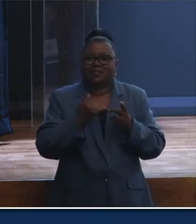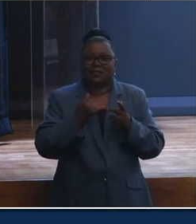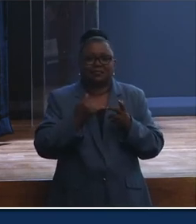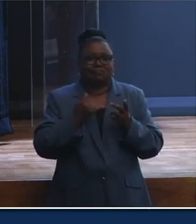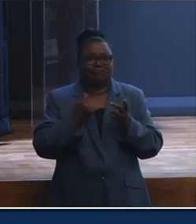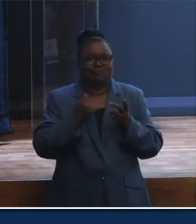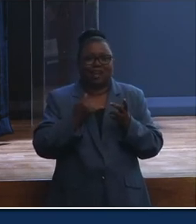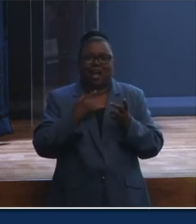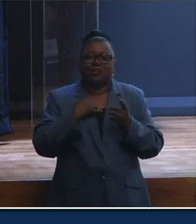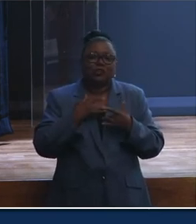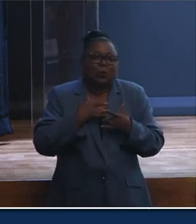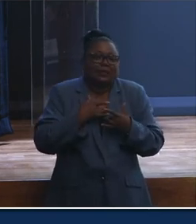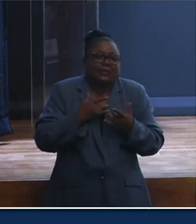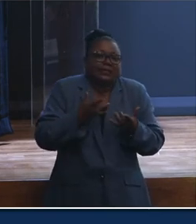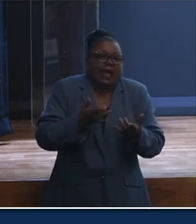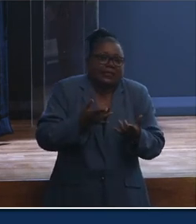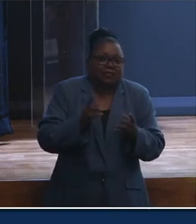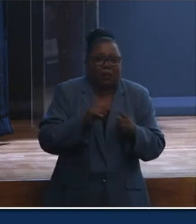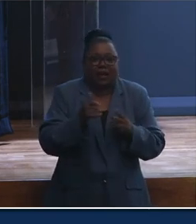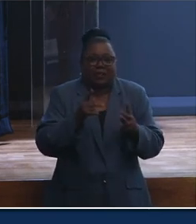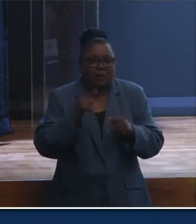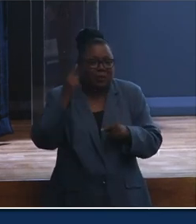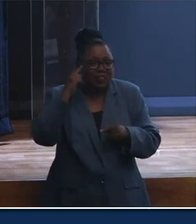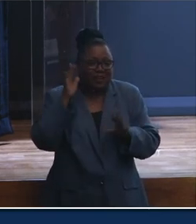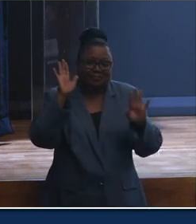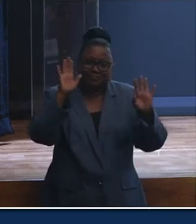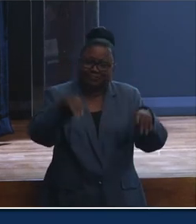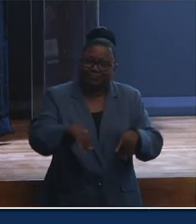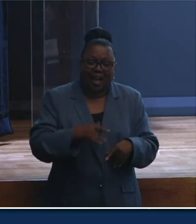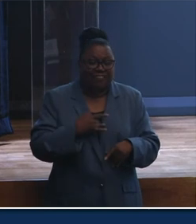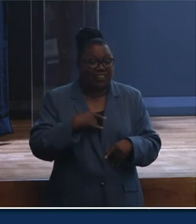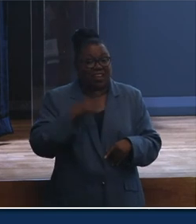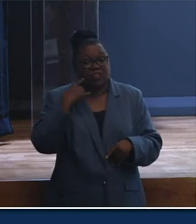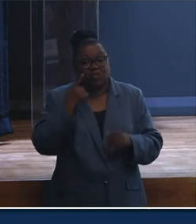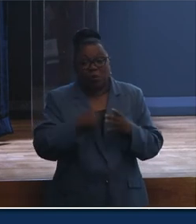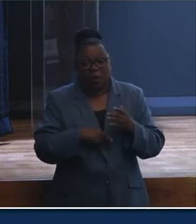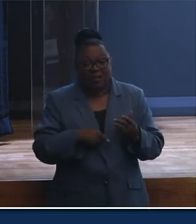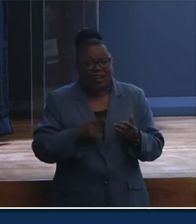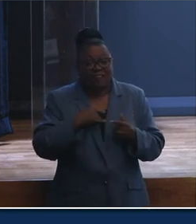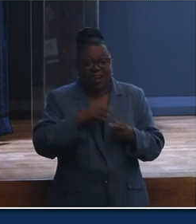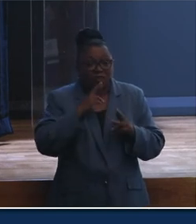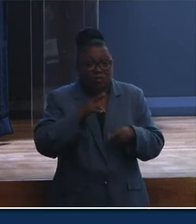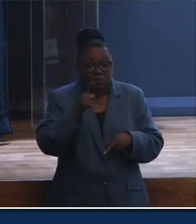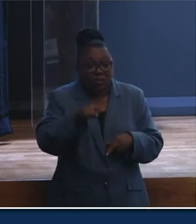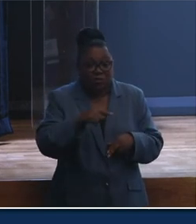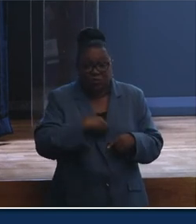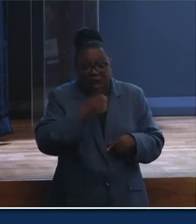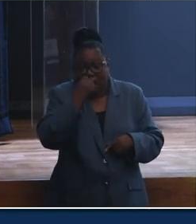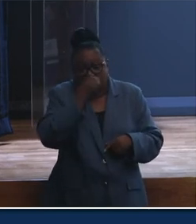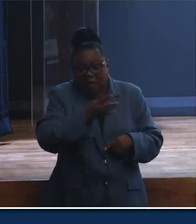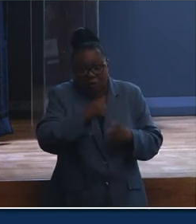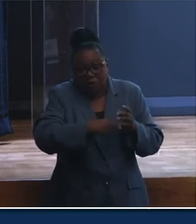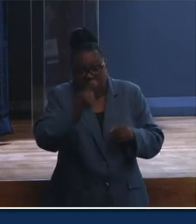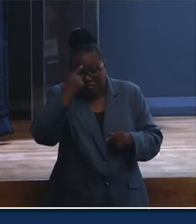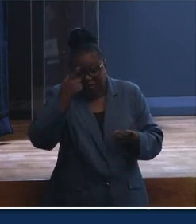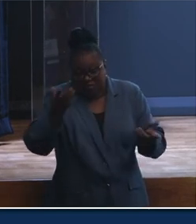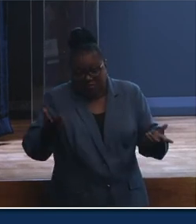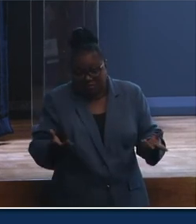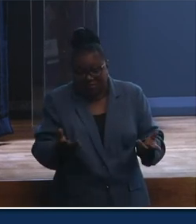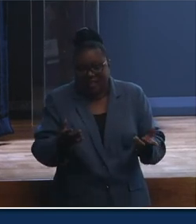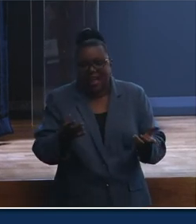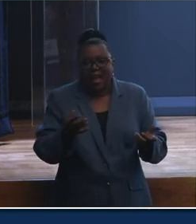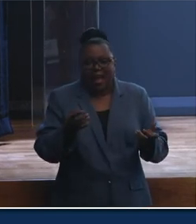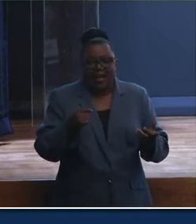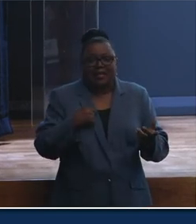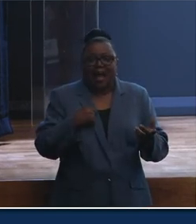are so sensitive to what other people think. And I just feel like, you know what, if I don't respect you, then I don't really care what you think. And